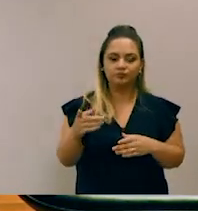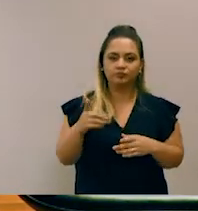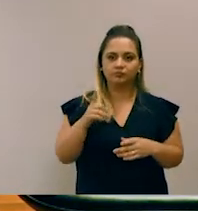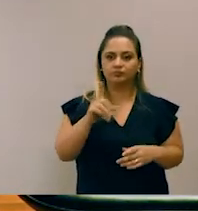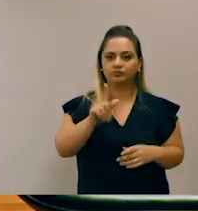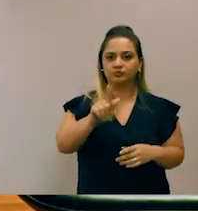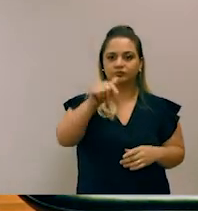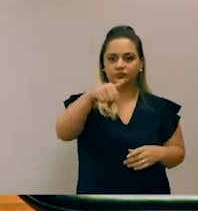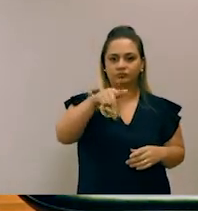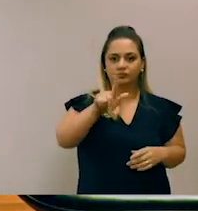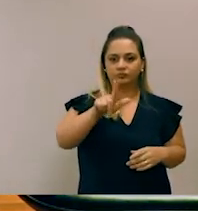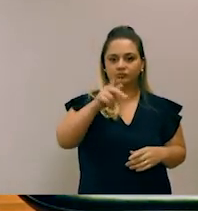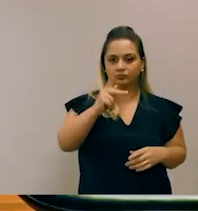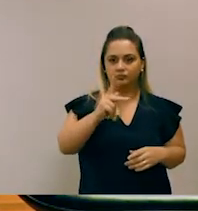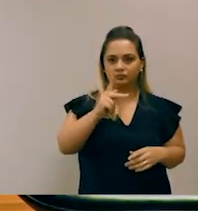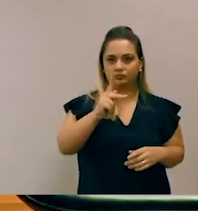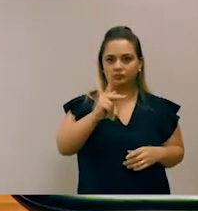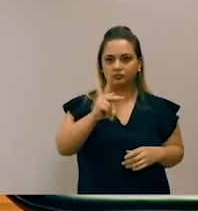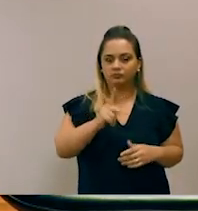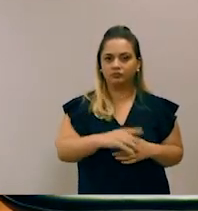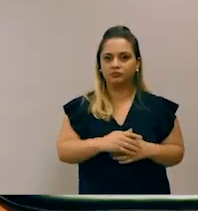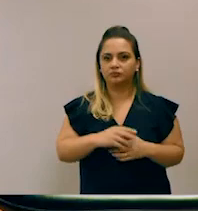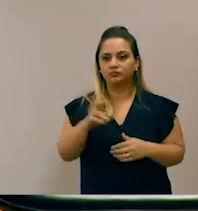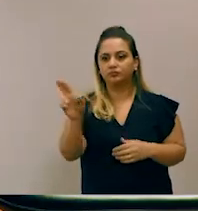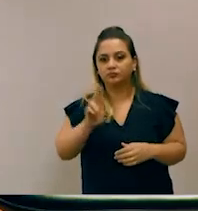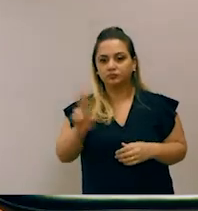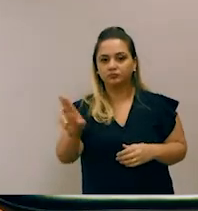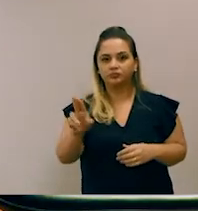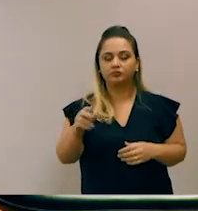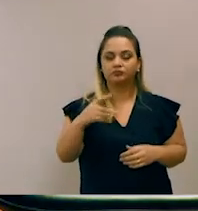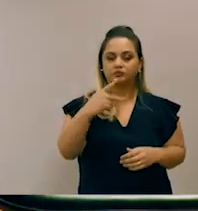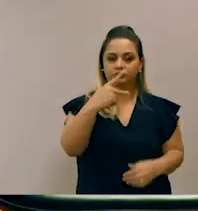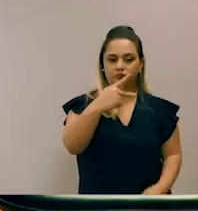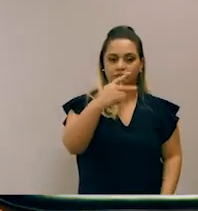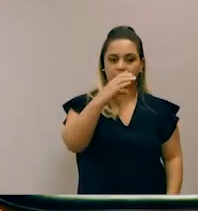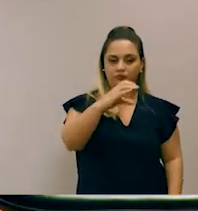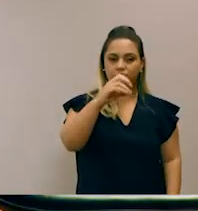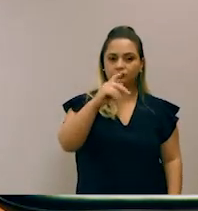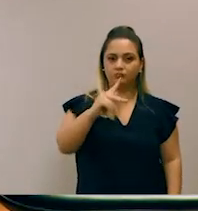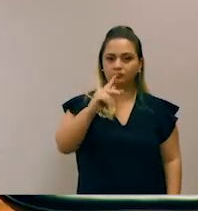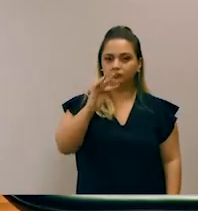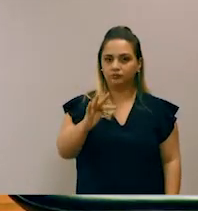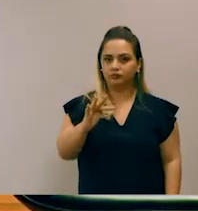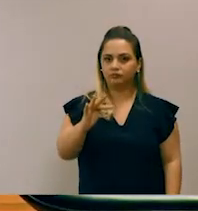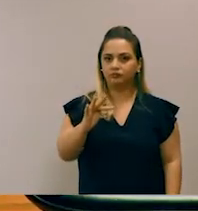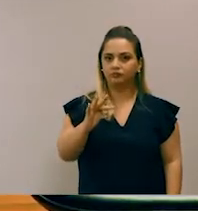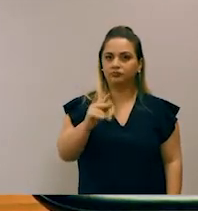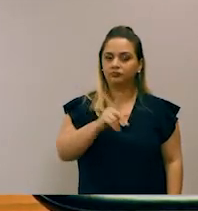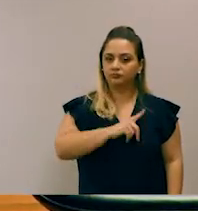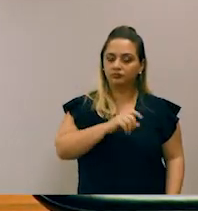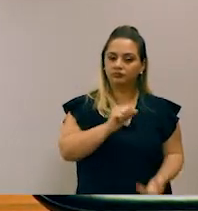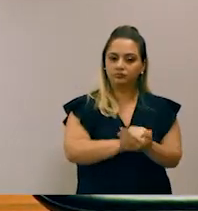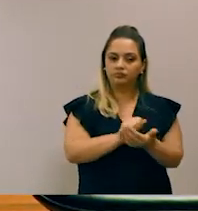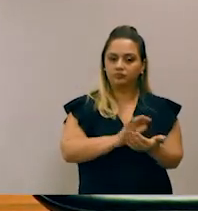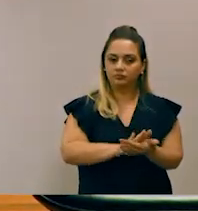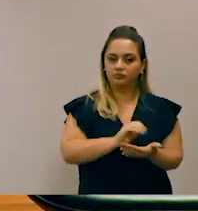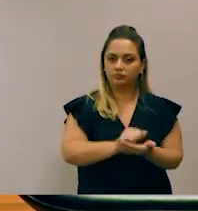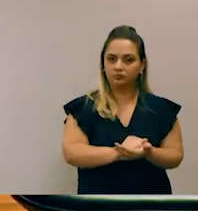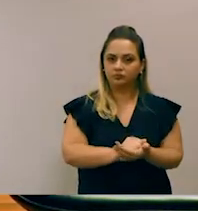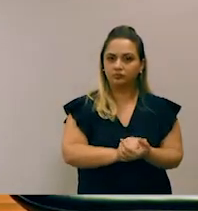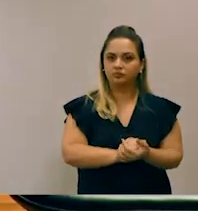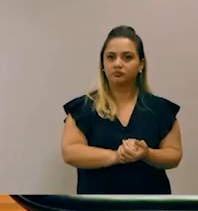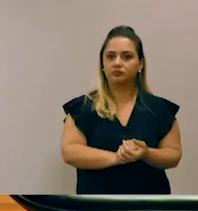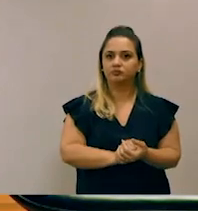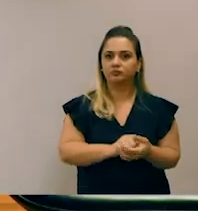So via the NLP, we extracted data from the ruling, like names, CPF number, and